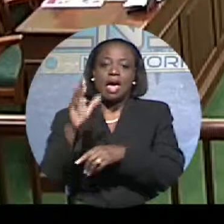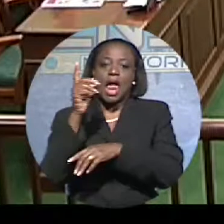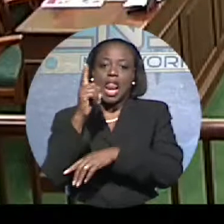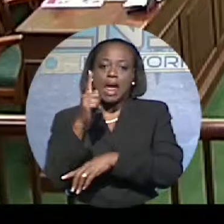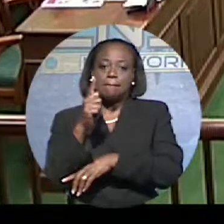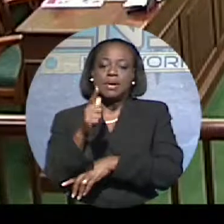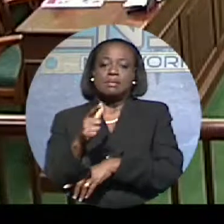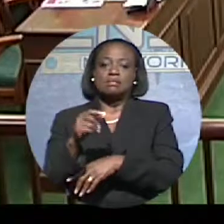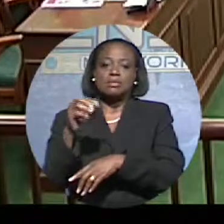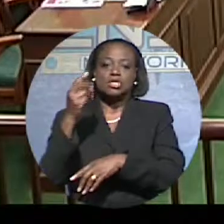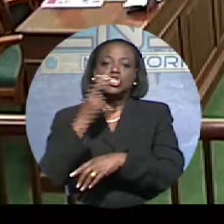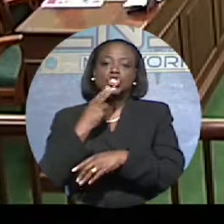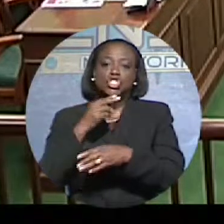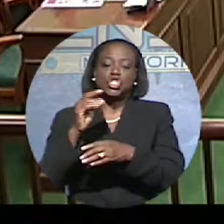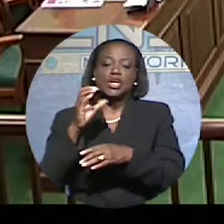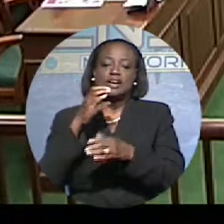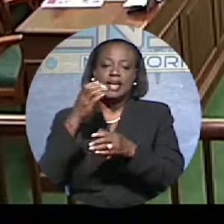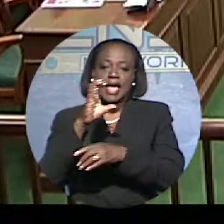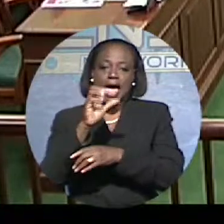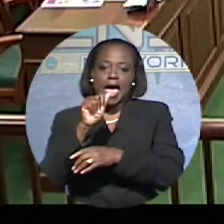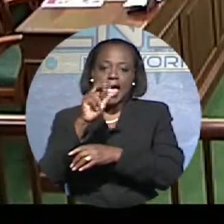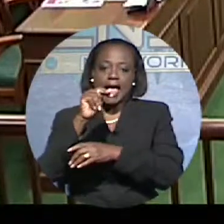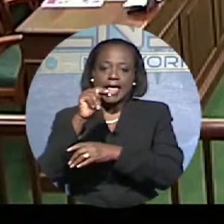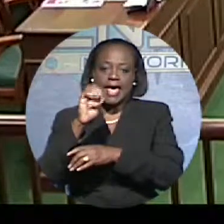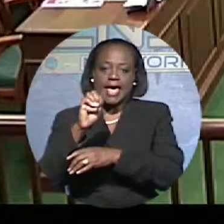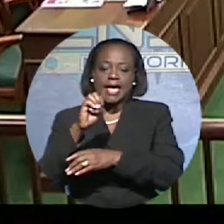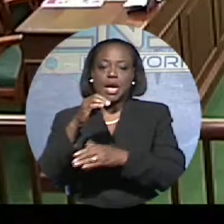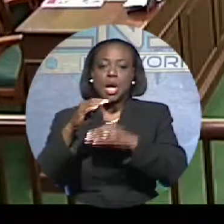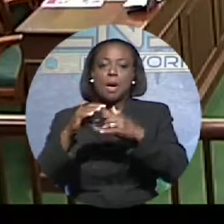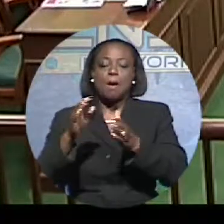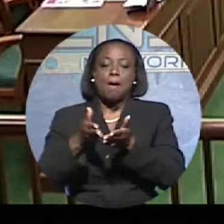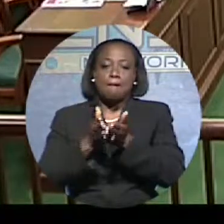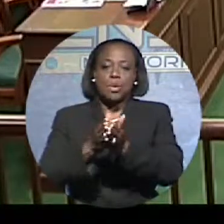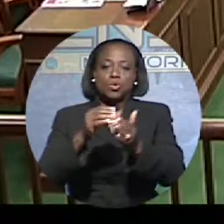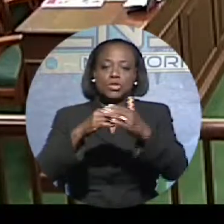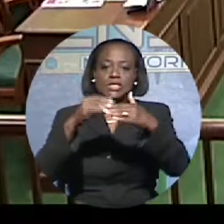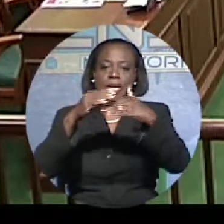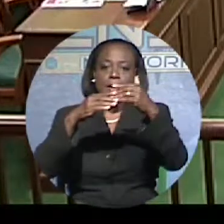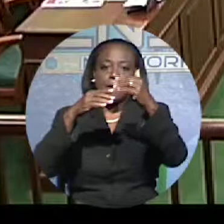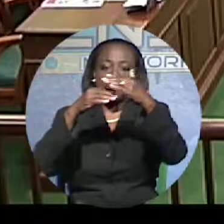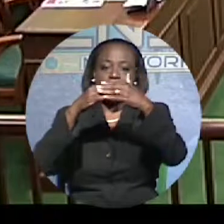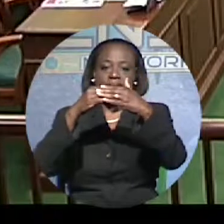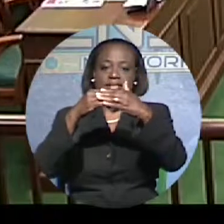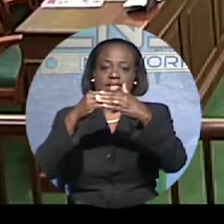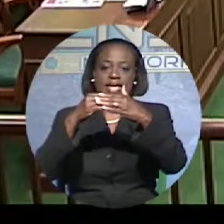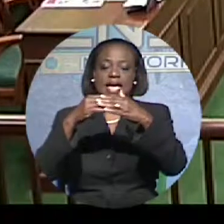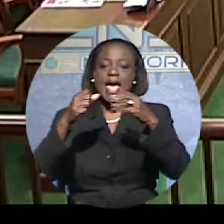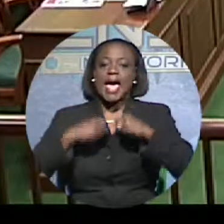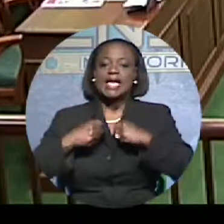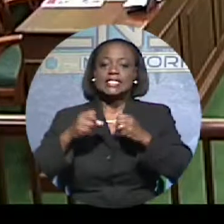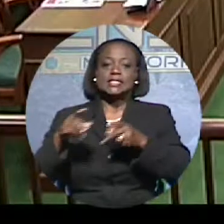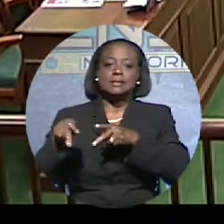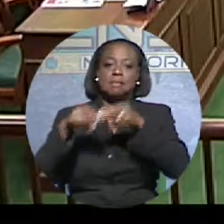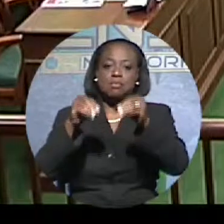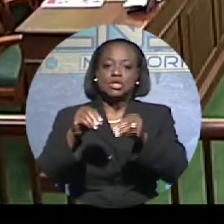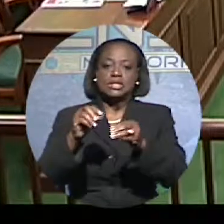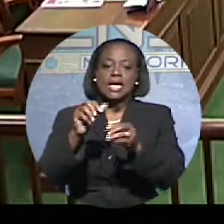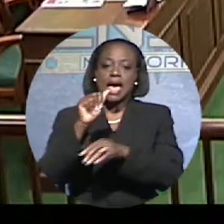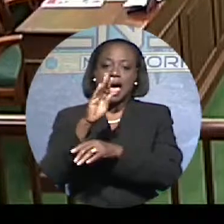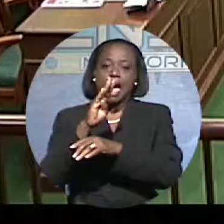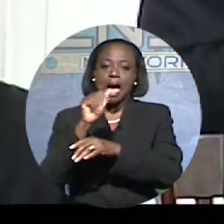factory, citrus operation, and progressive boat building sector have all assisted in catapulting Abaco on the map of the world as a